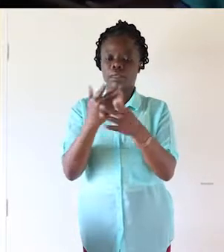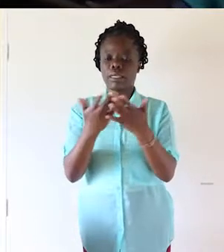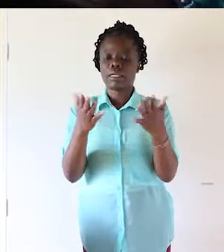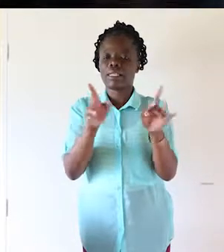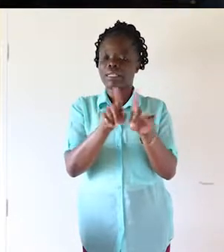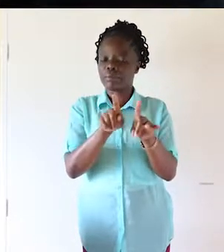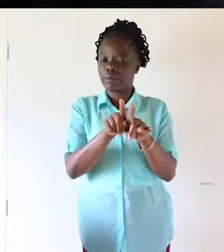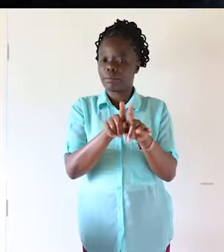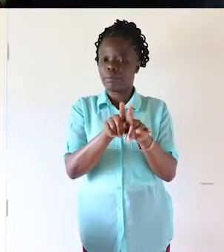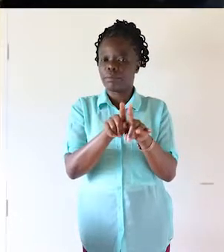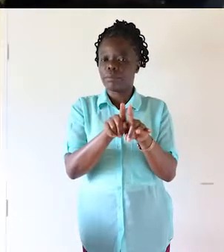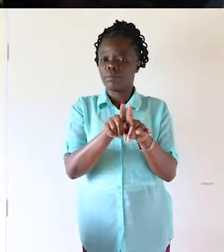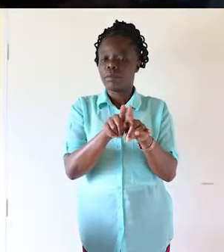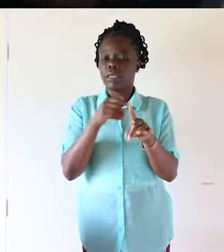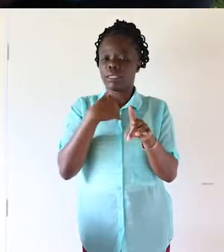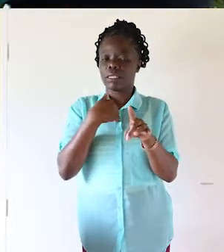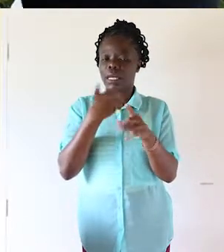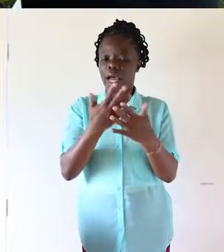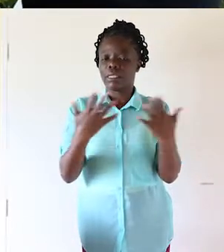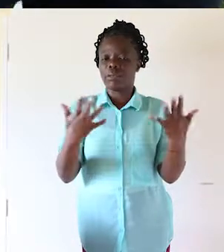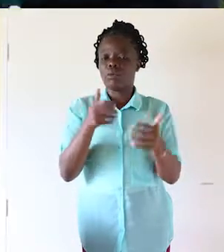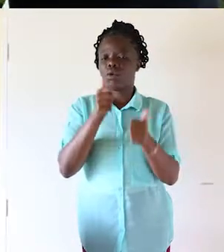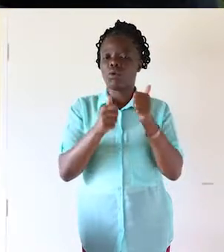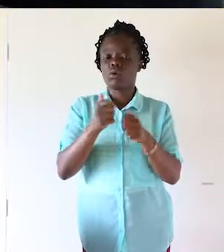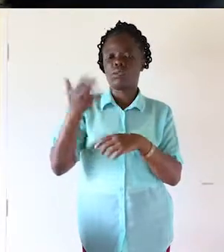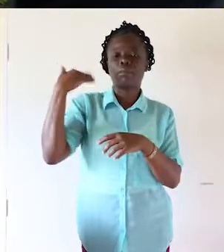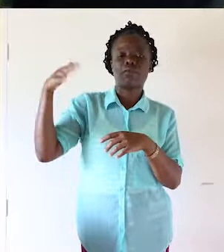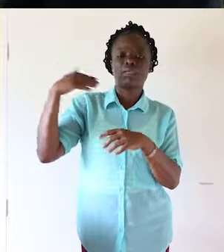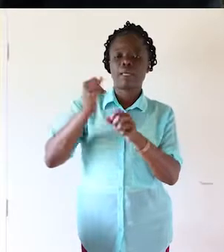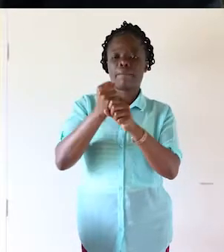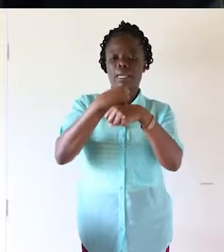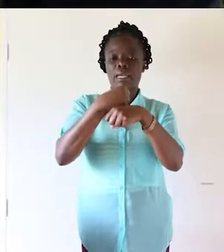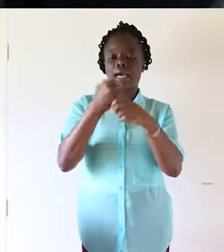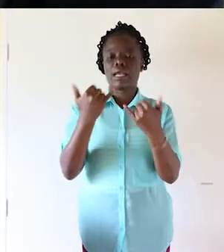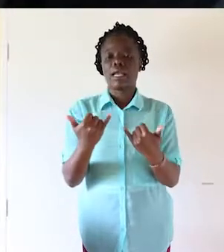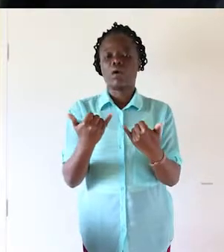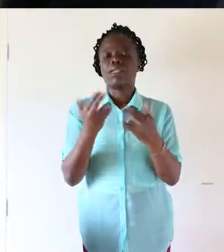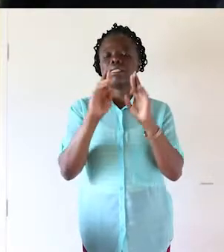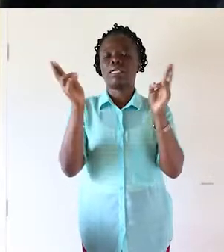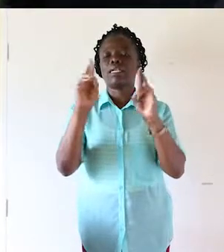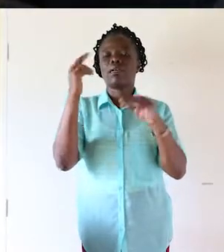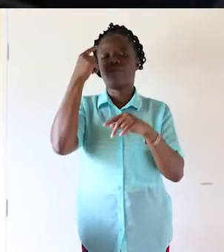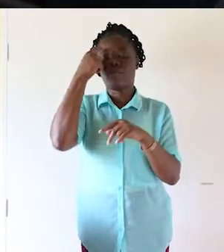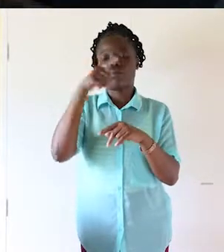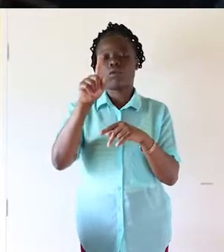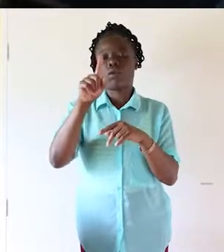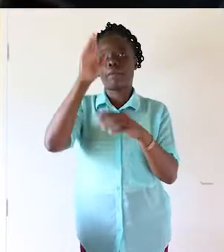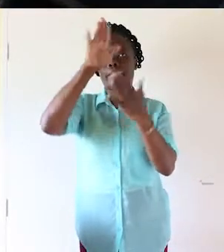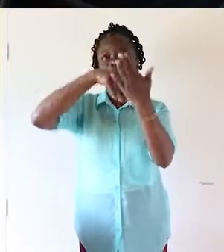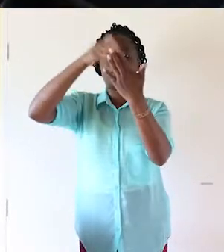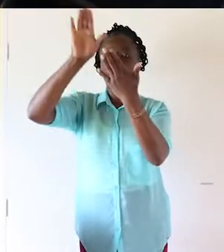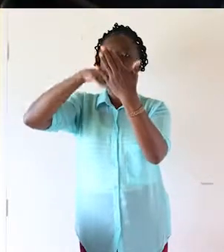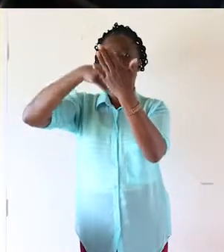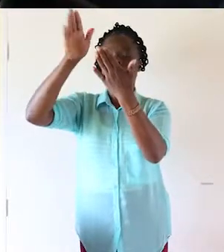the other one. Now this one is an item which was previously made and it is now ready for